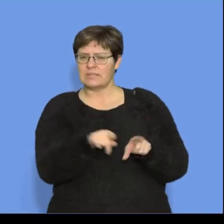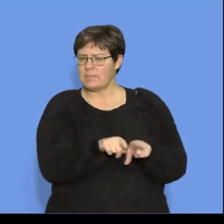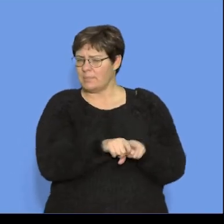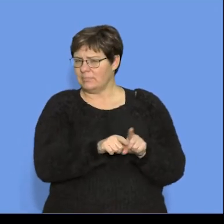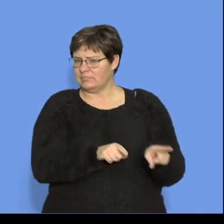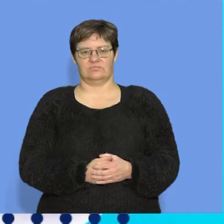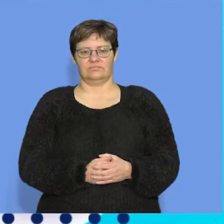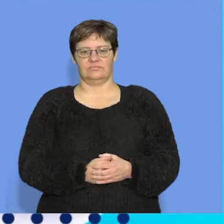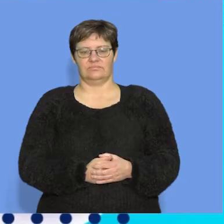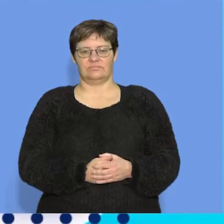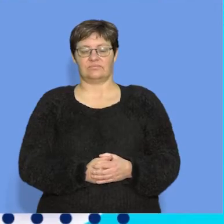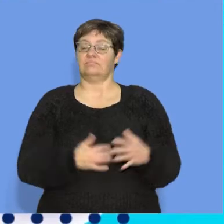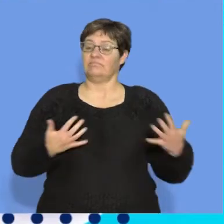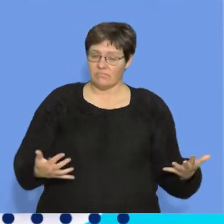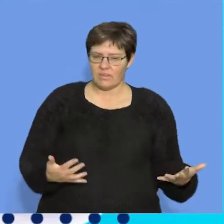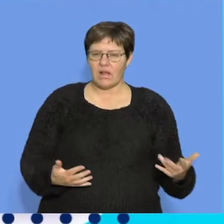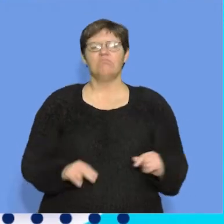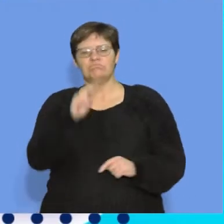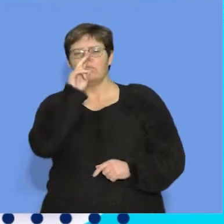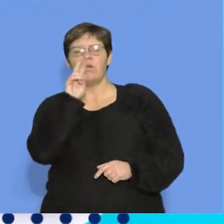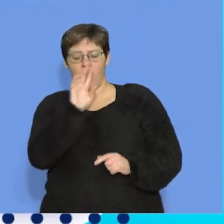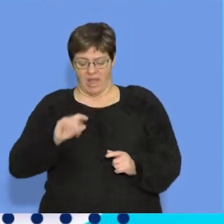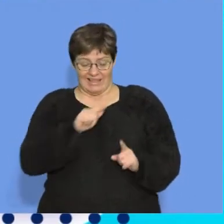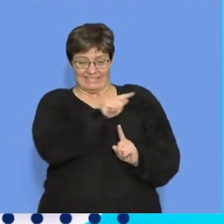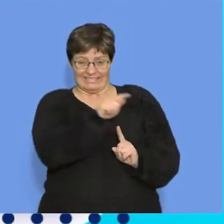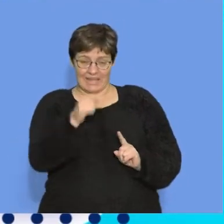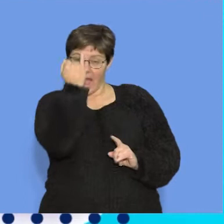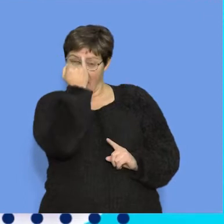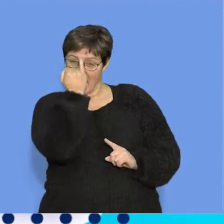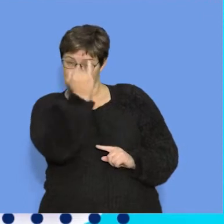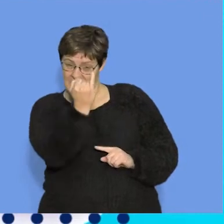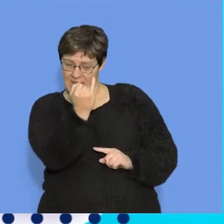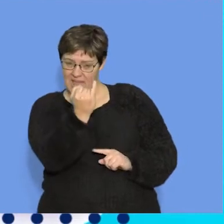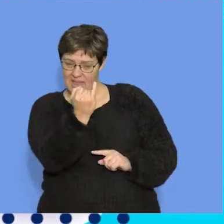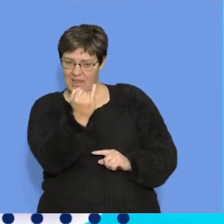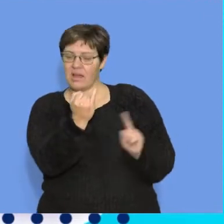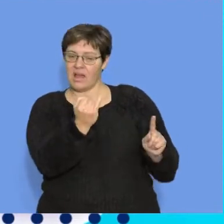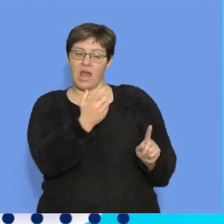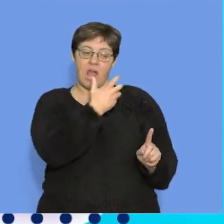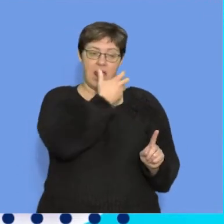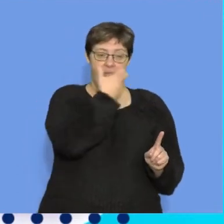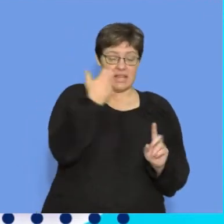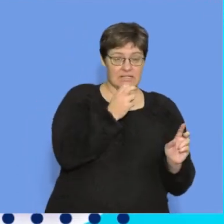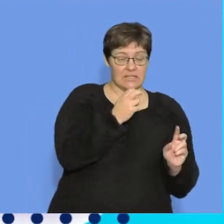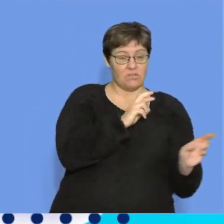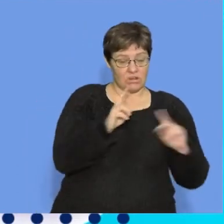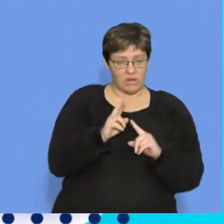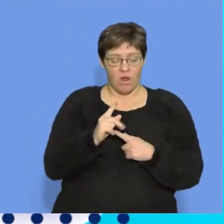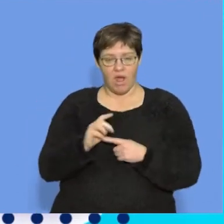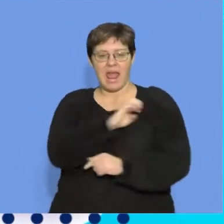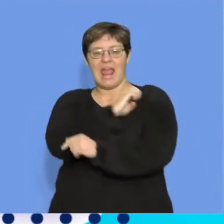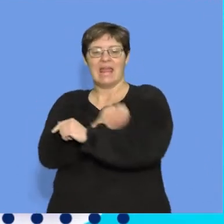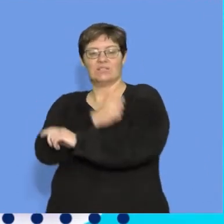we've got here. So now let's go and apply this idea of heat of reaction to the